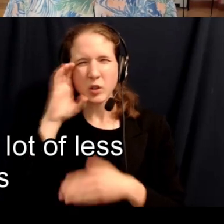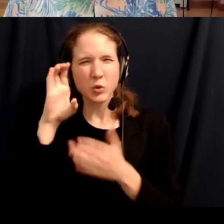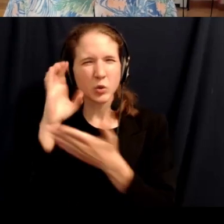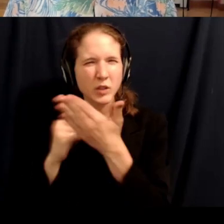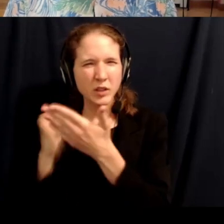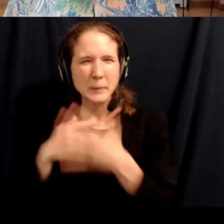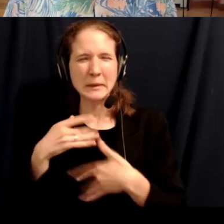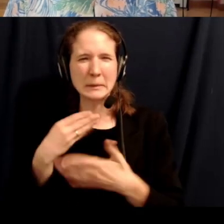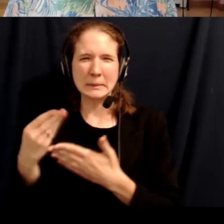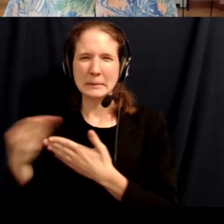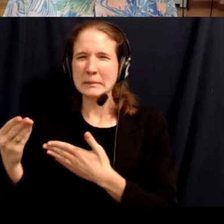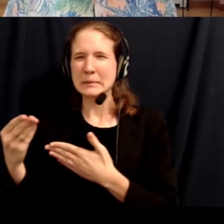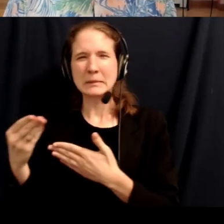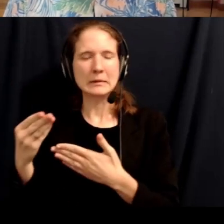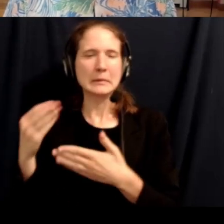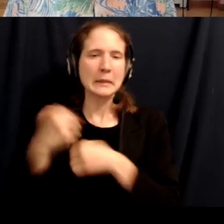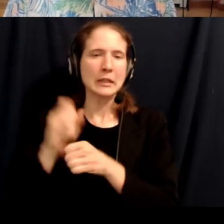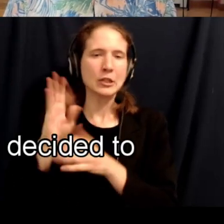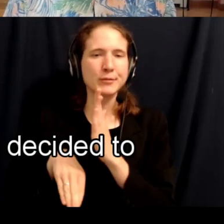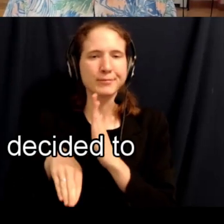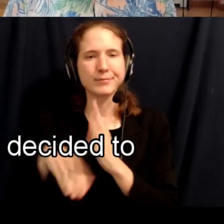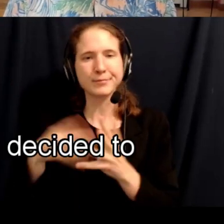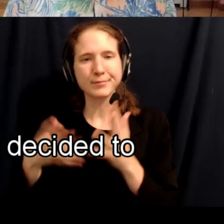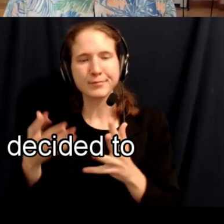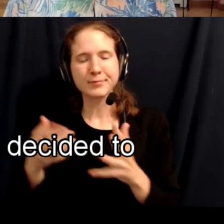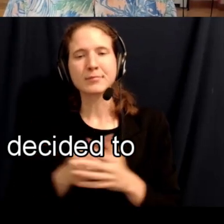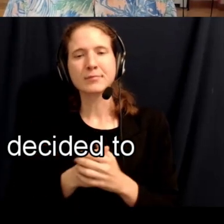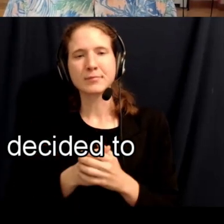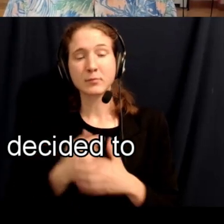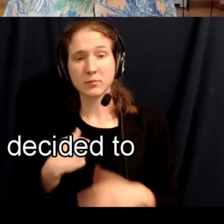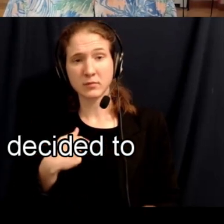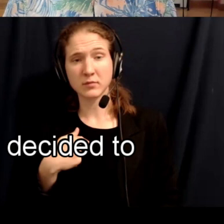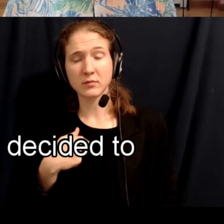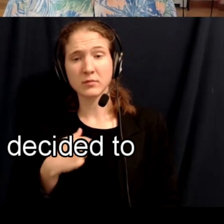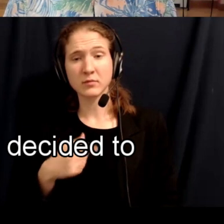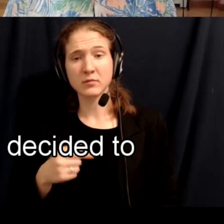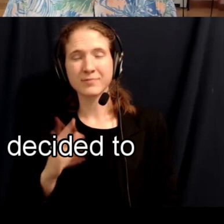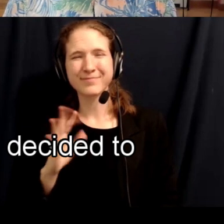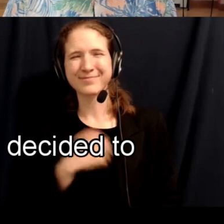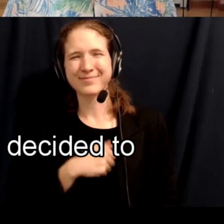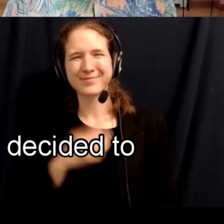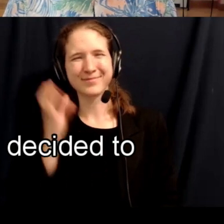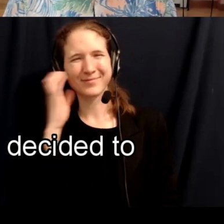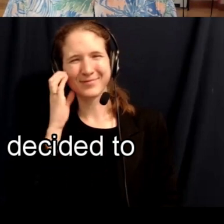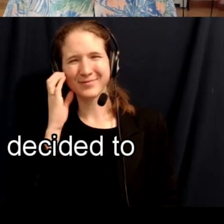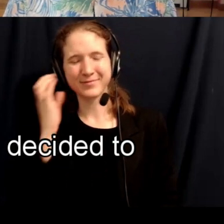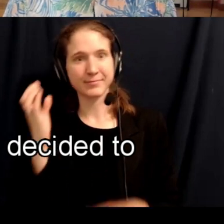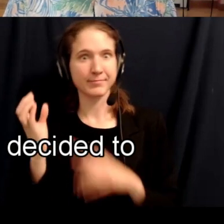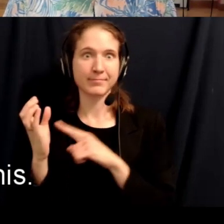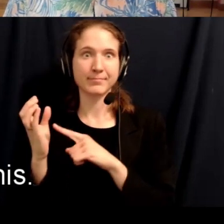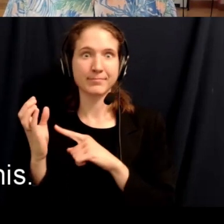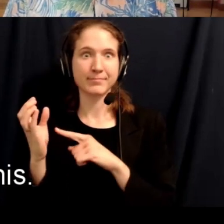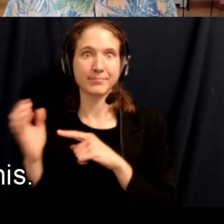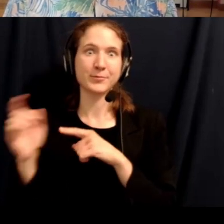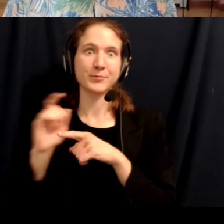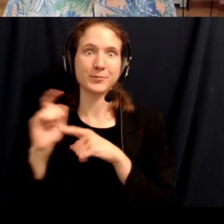expensive ways of creating art. um so I sorry, my phone decided to call right